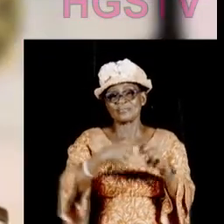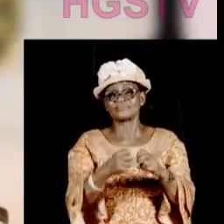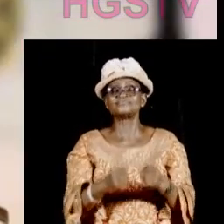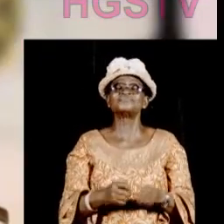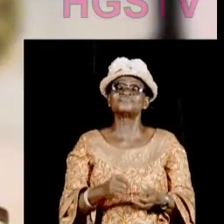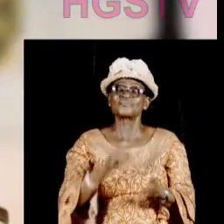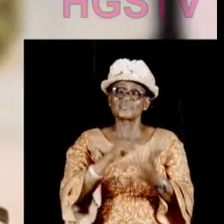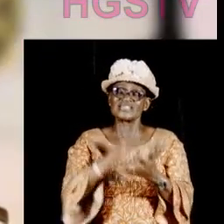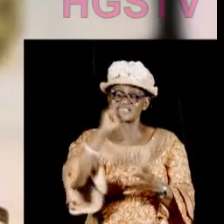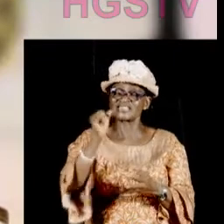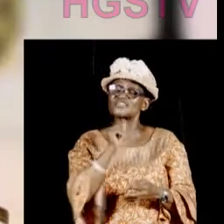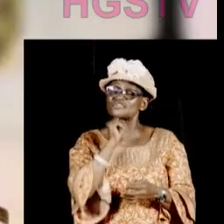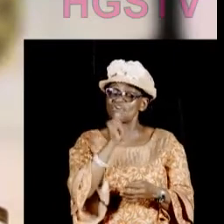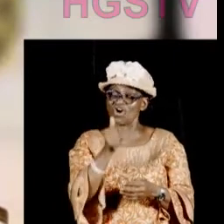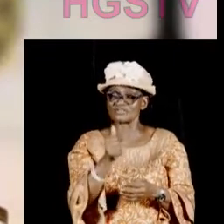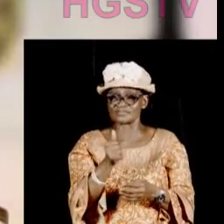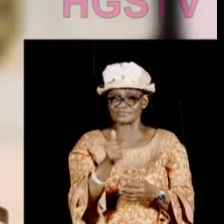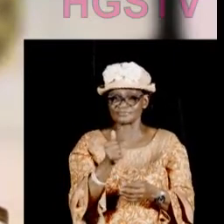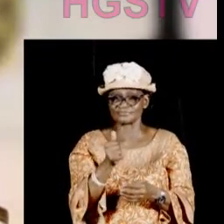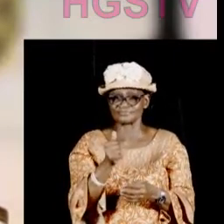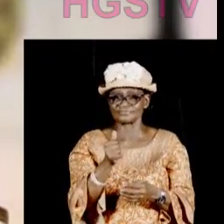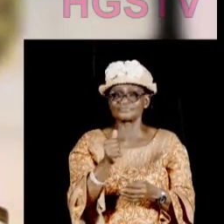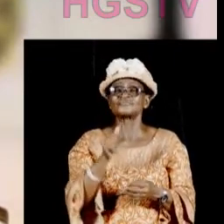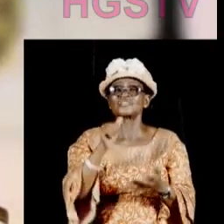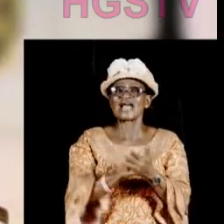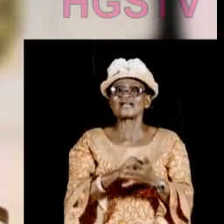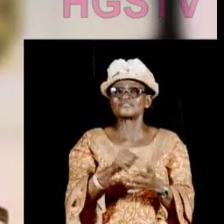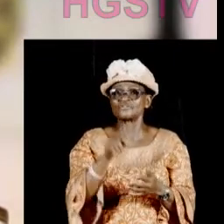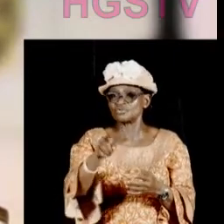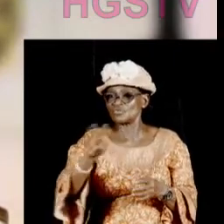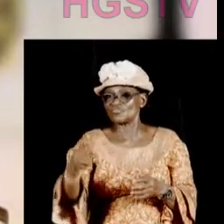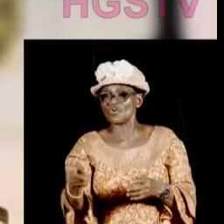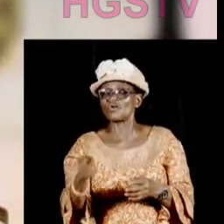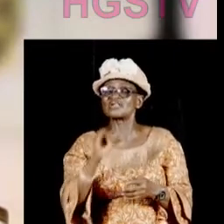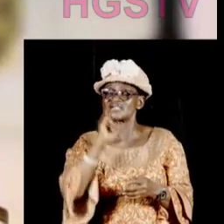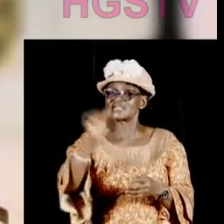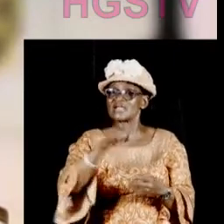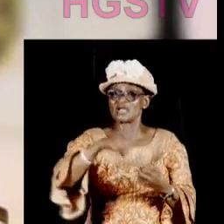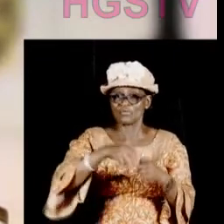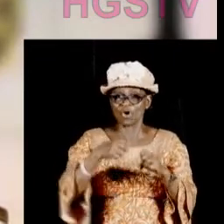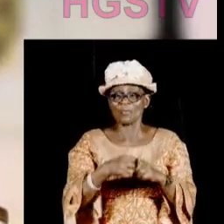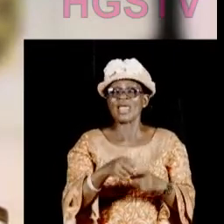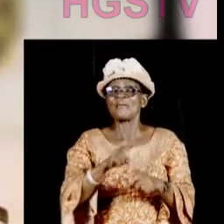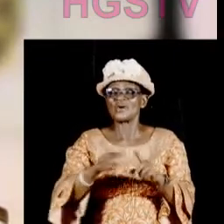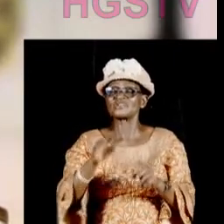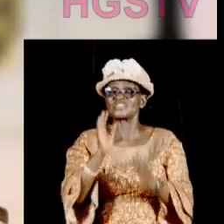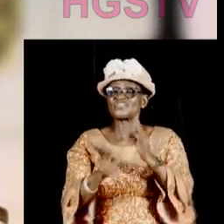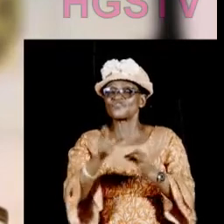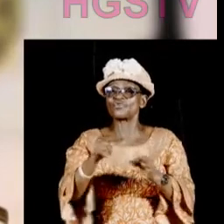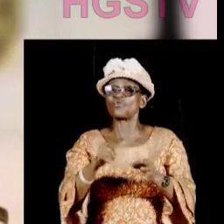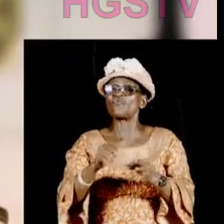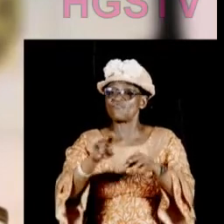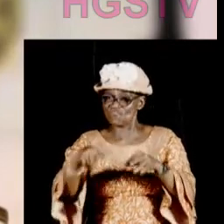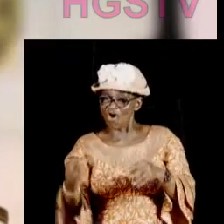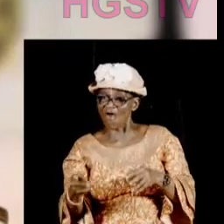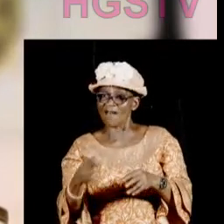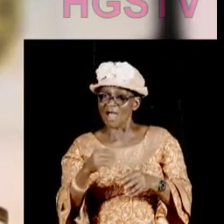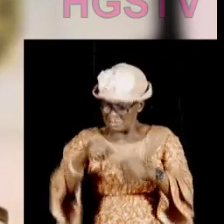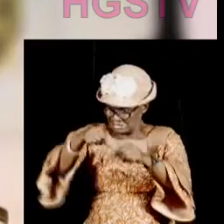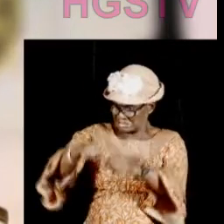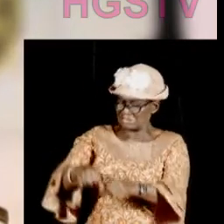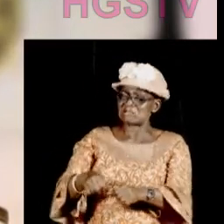It is not that to fall that is a problem. But if you fall and remain on the